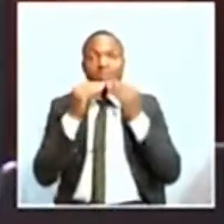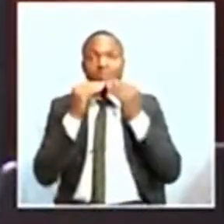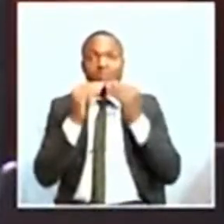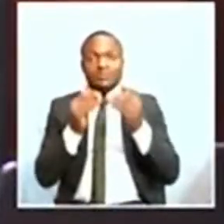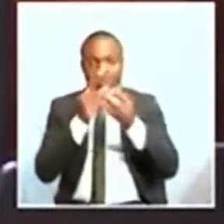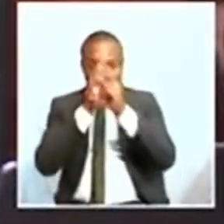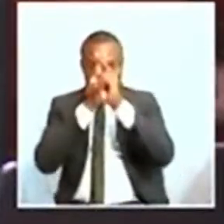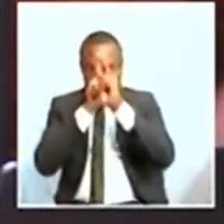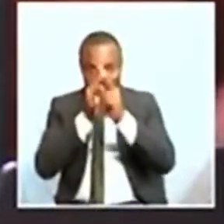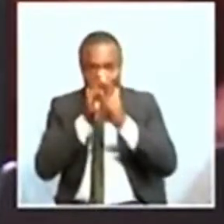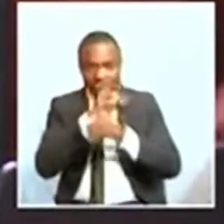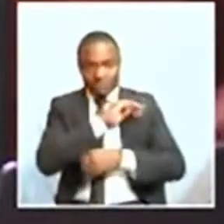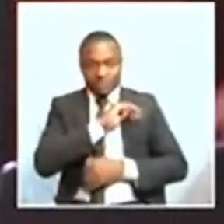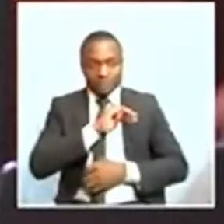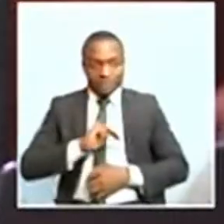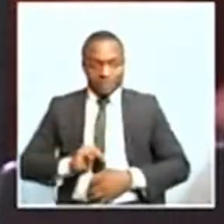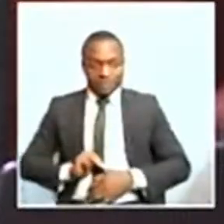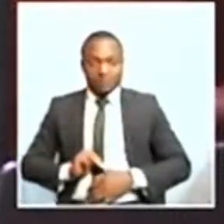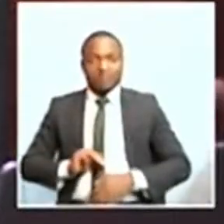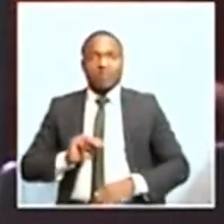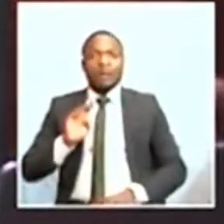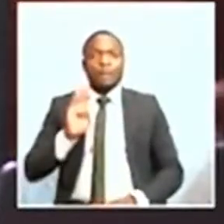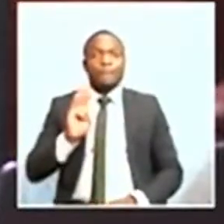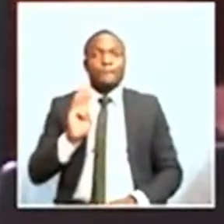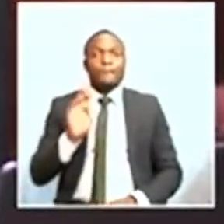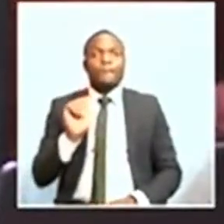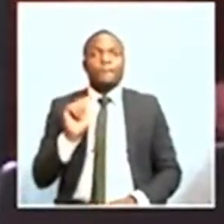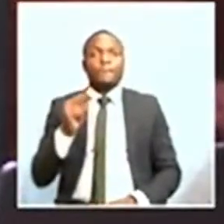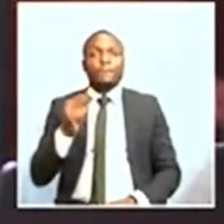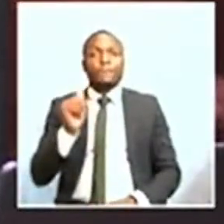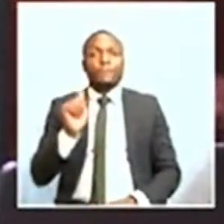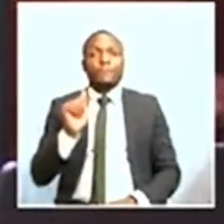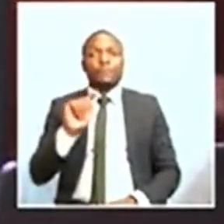you. The Honorable Member for Bahati.